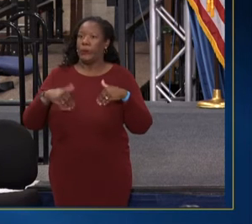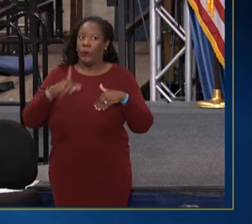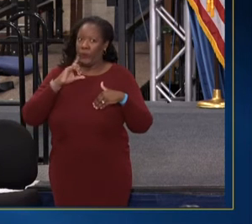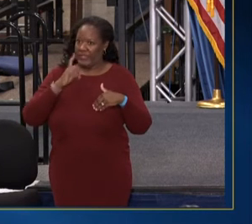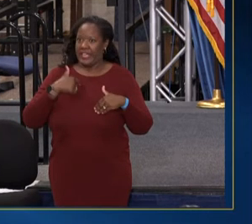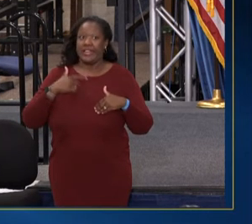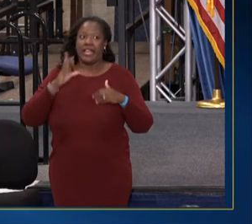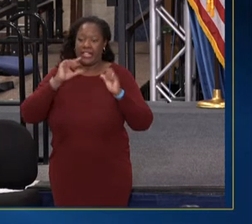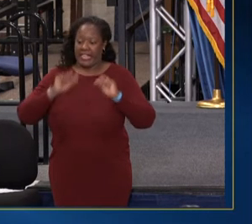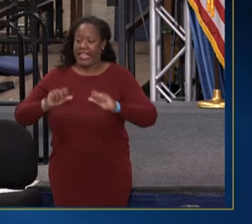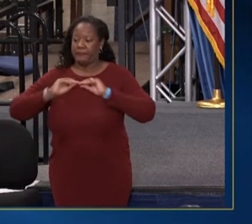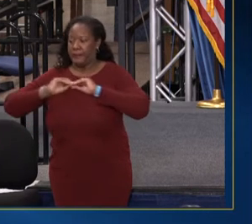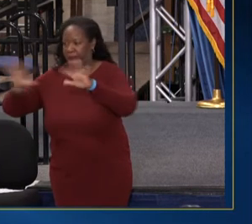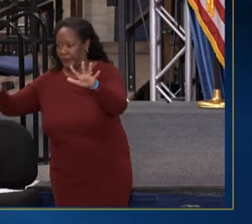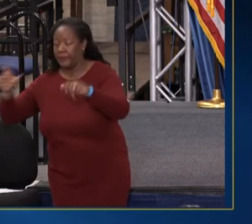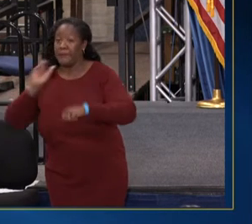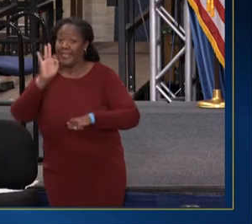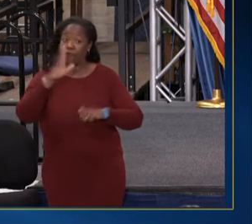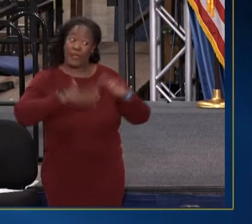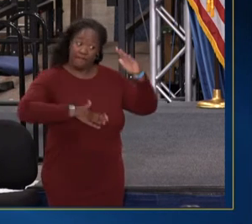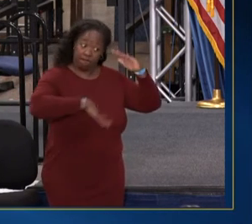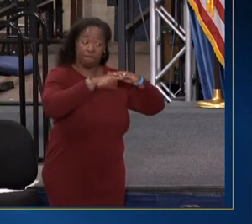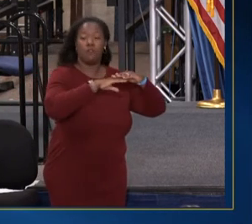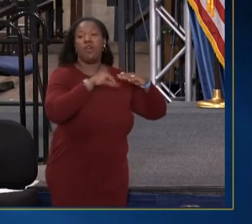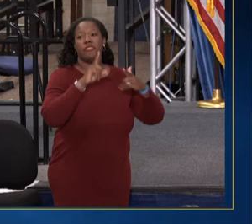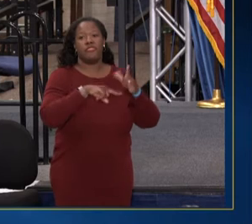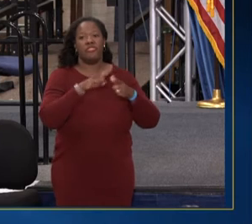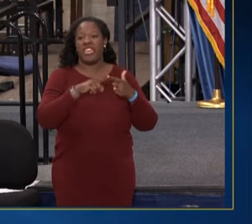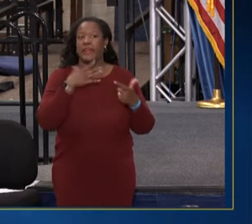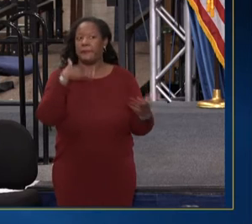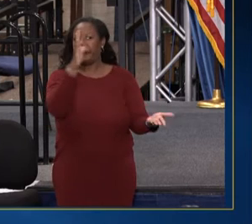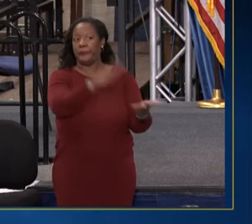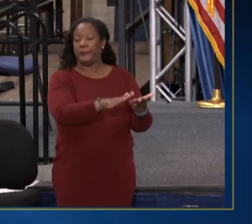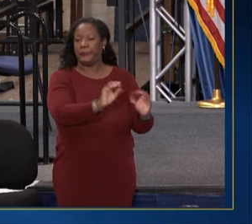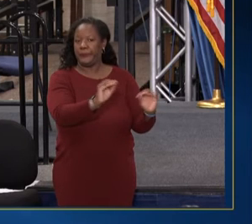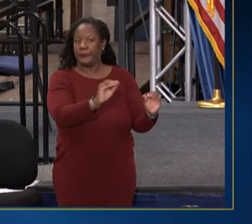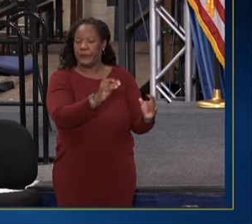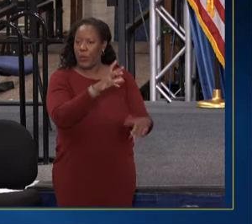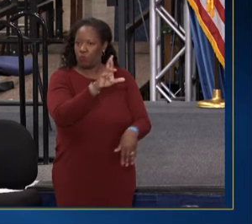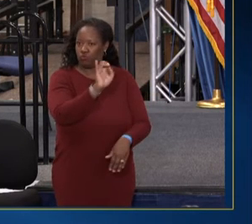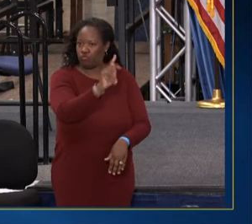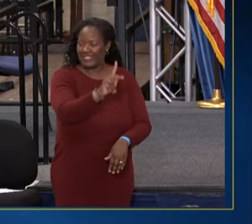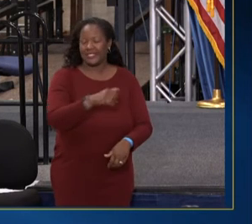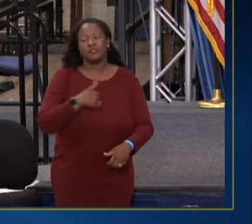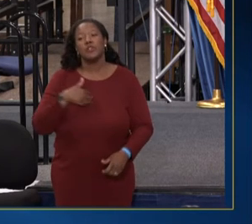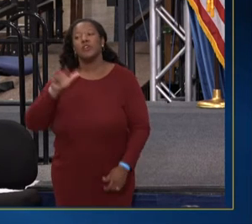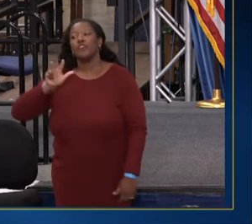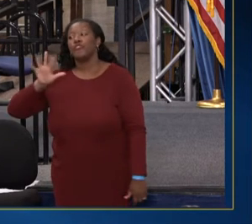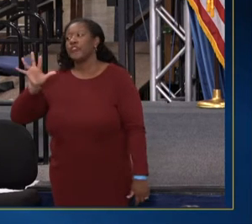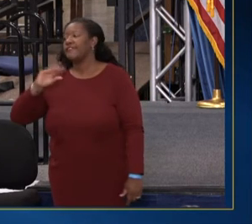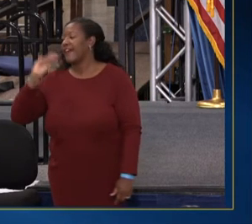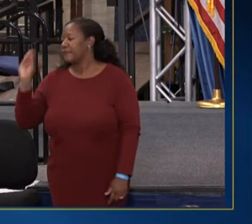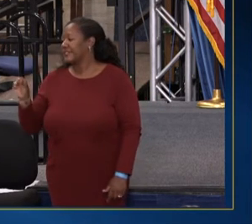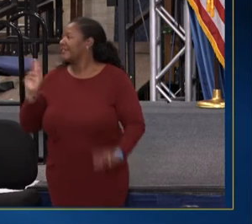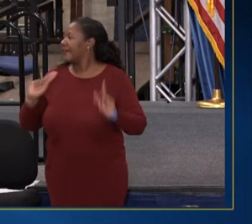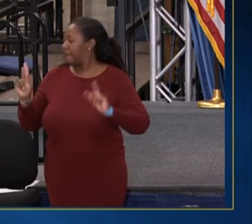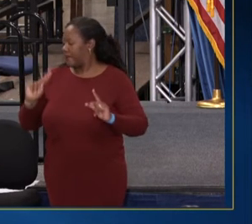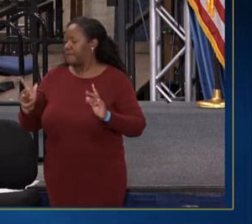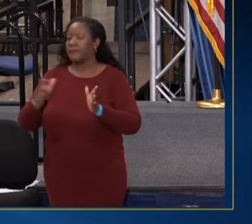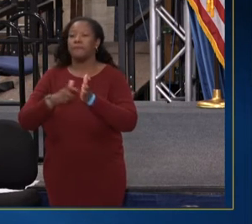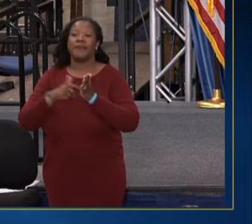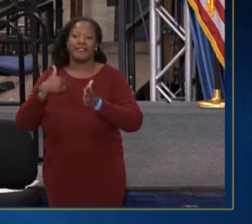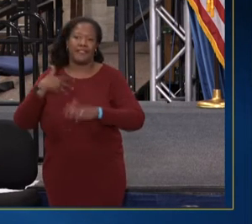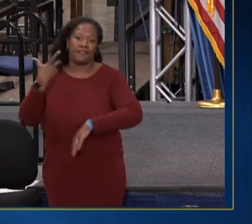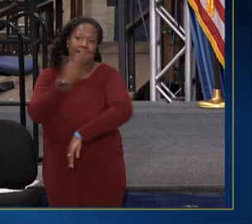outbreaks than the belly of the outbreak that we had in 2022? And that answer is about 30 to 35% of people need to be vaccinated in order